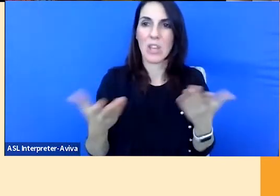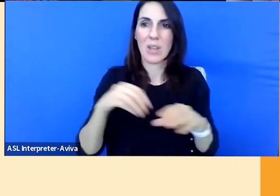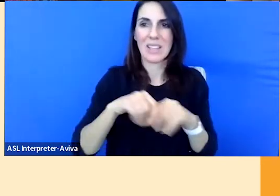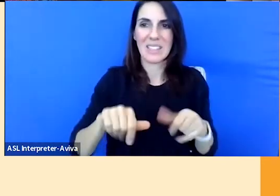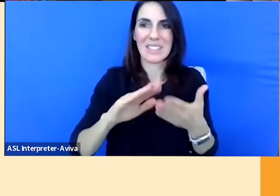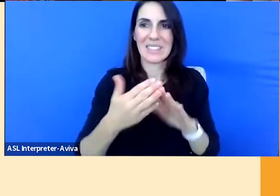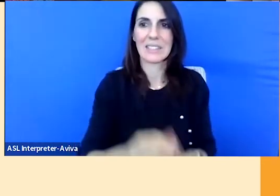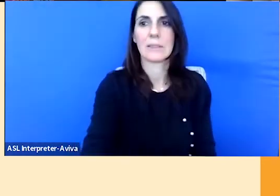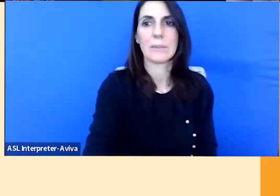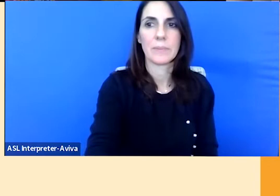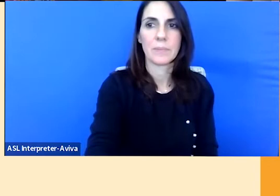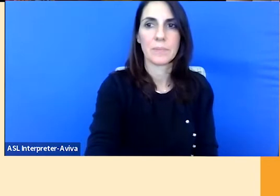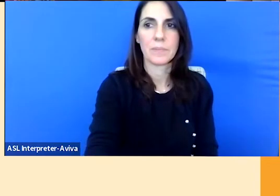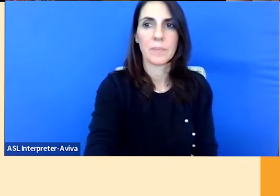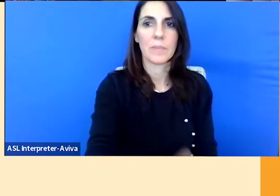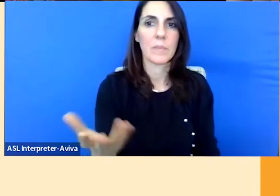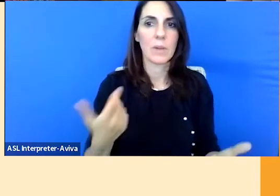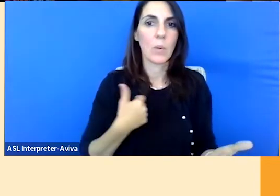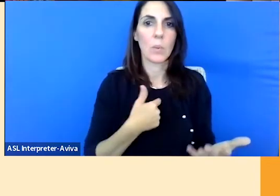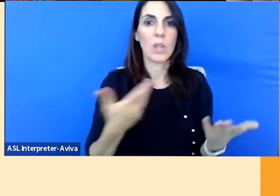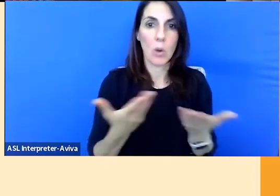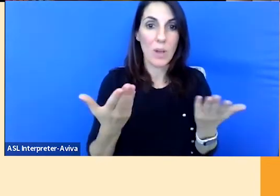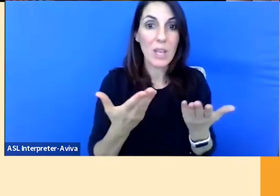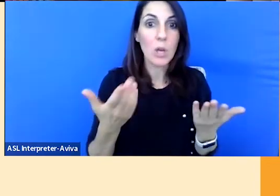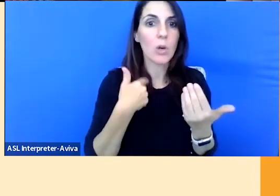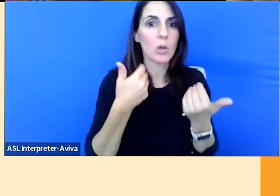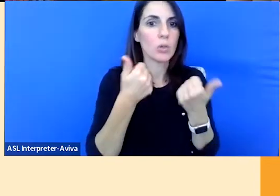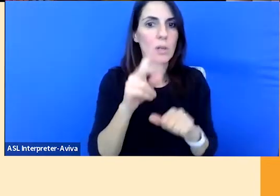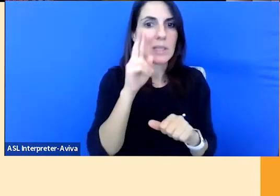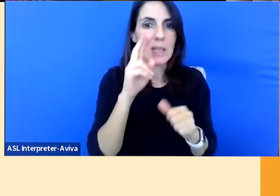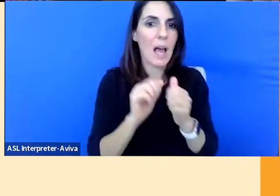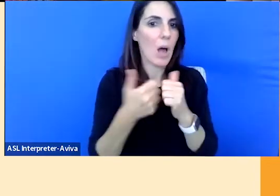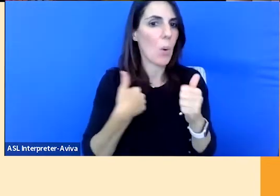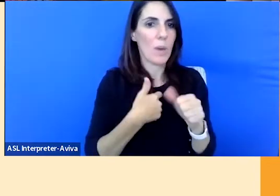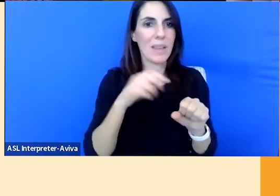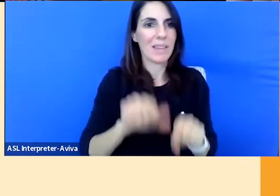We are here together in community to see how we can affect change.